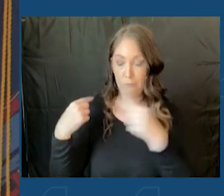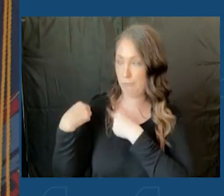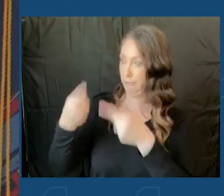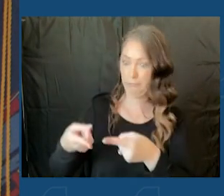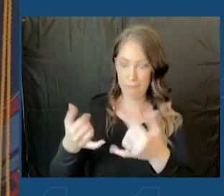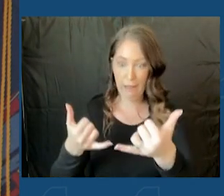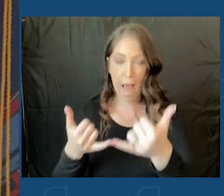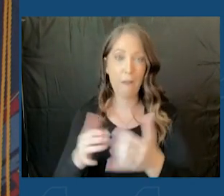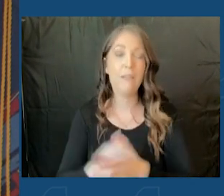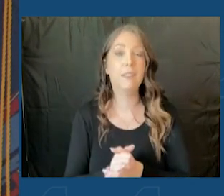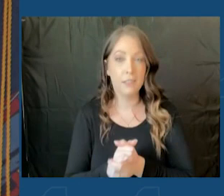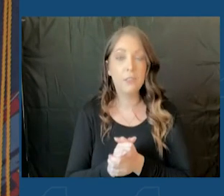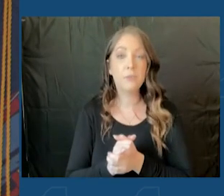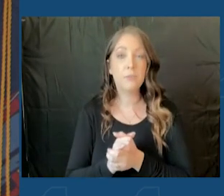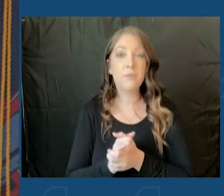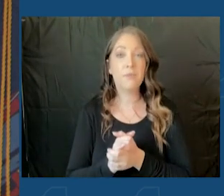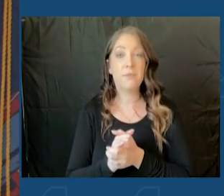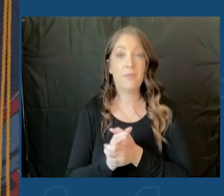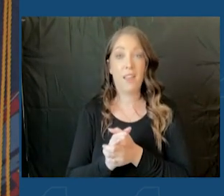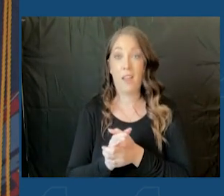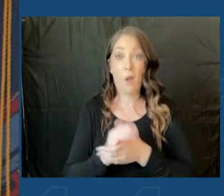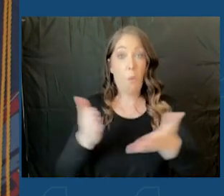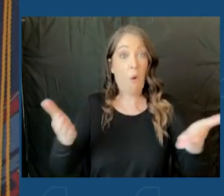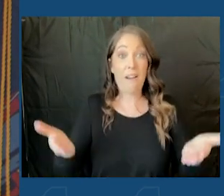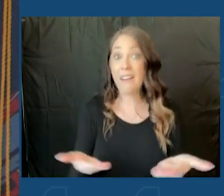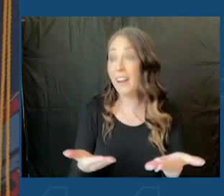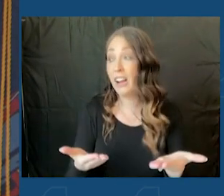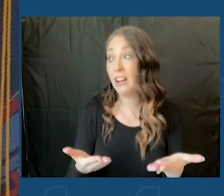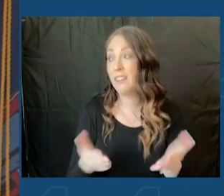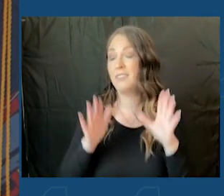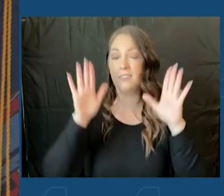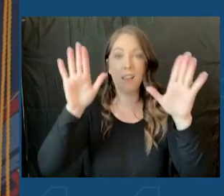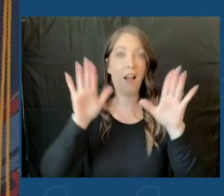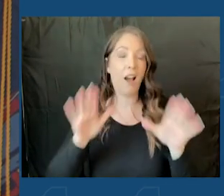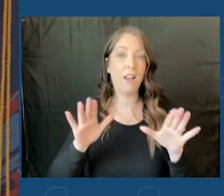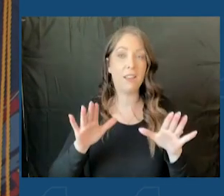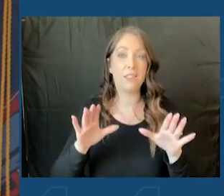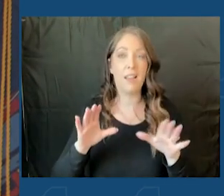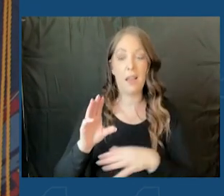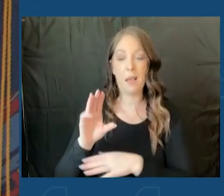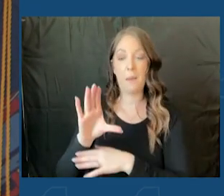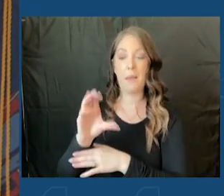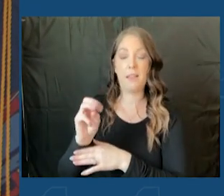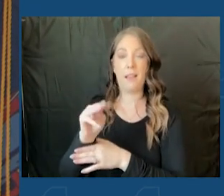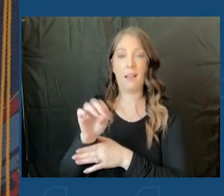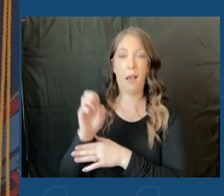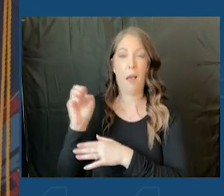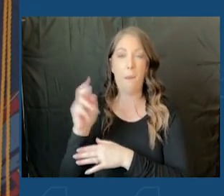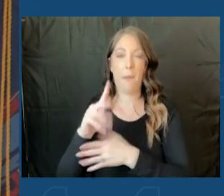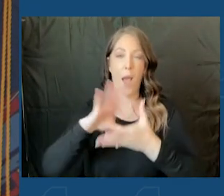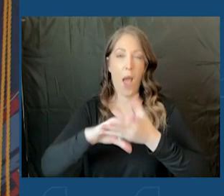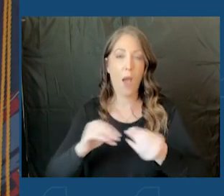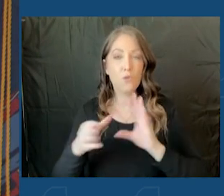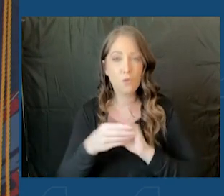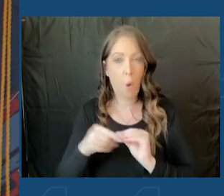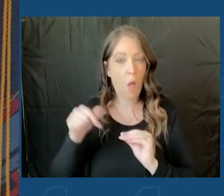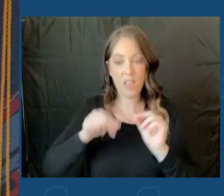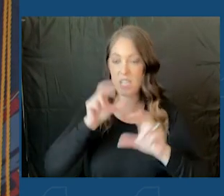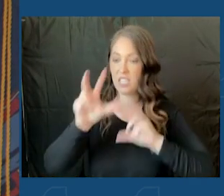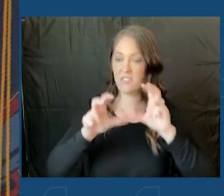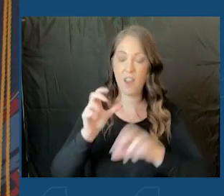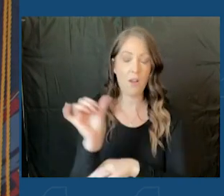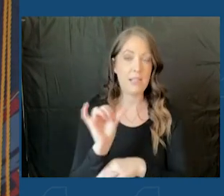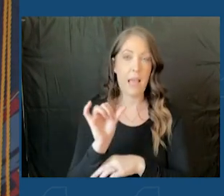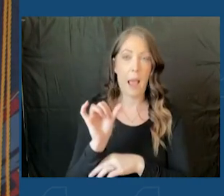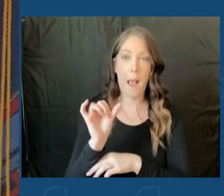And so the fact that we're here is just extraordinary. You know, the comeback story of New York is replicated in how this fair has come back as well, and I'm really, really